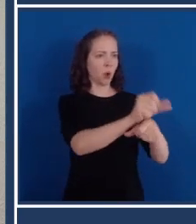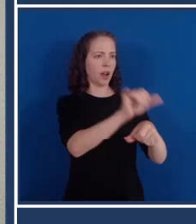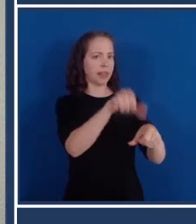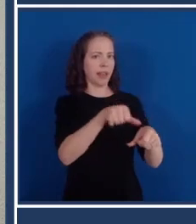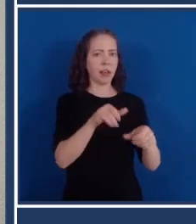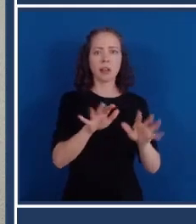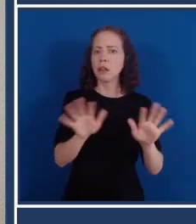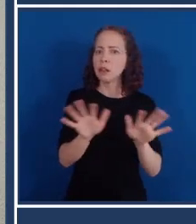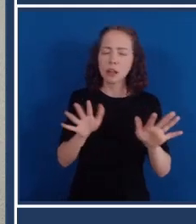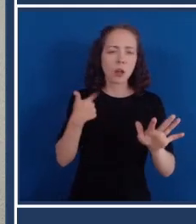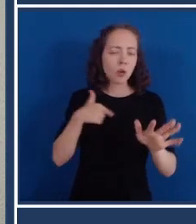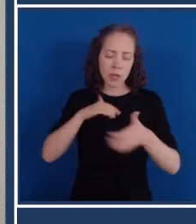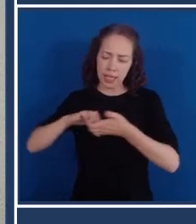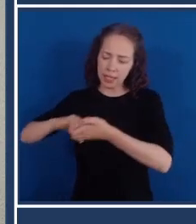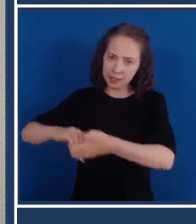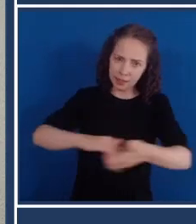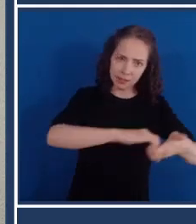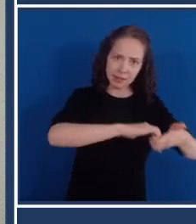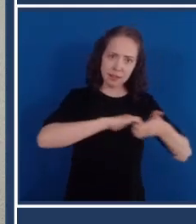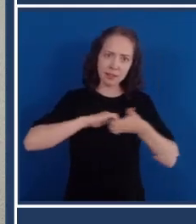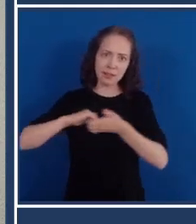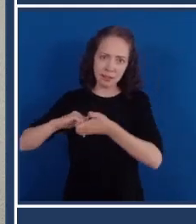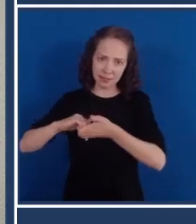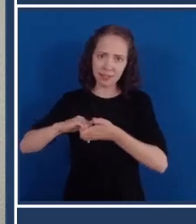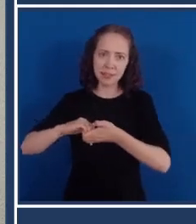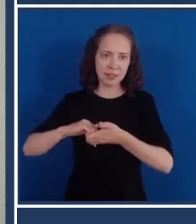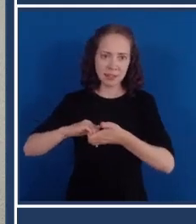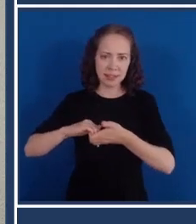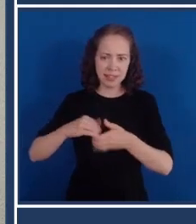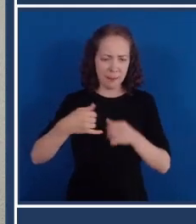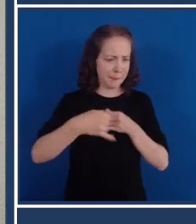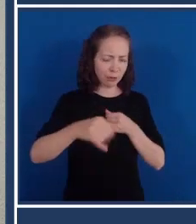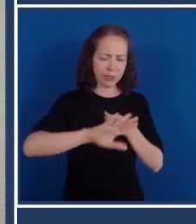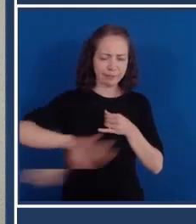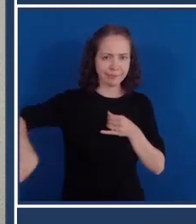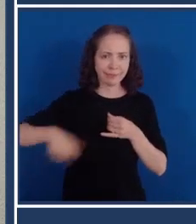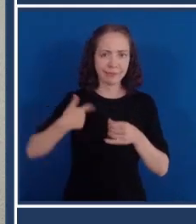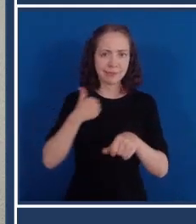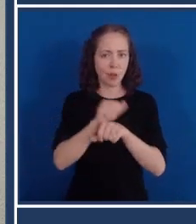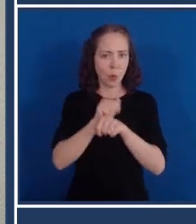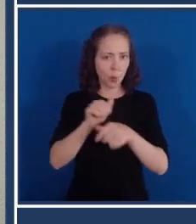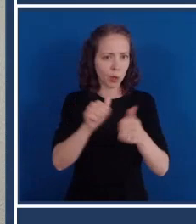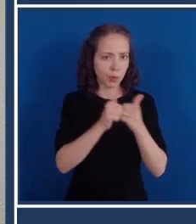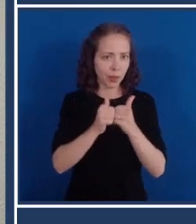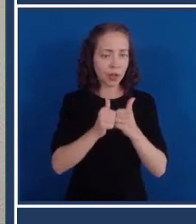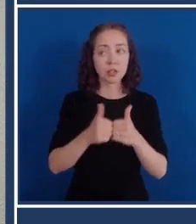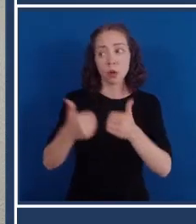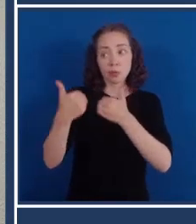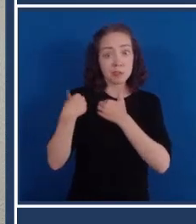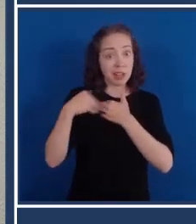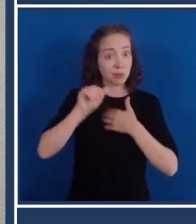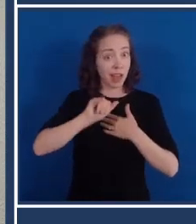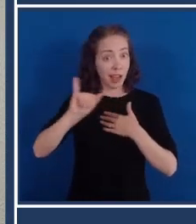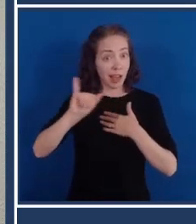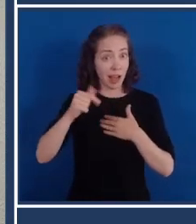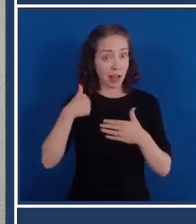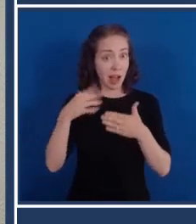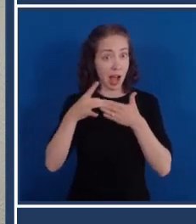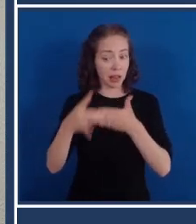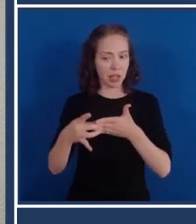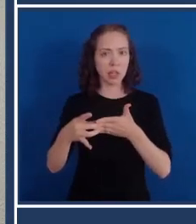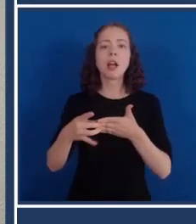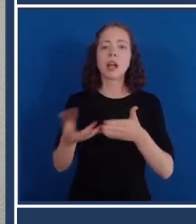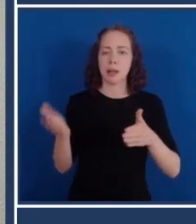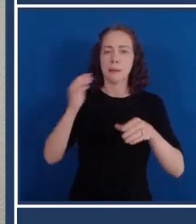across organizational boundaries. So the Office of Responsible AI that I lead combines with Ether, our